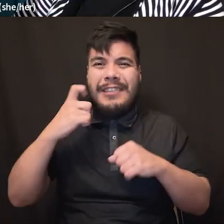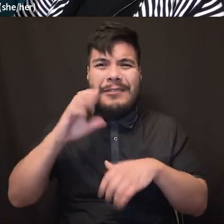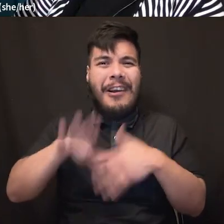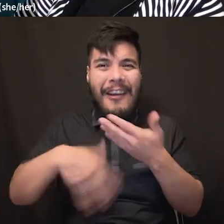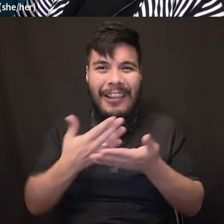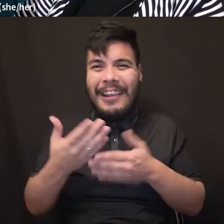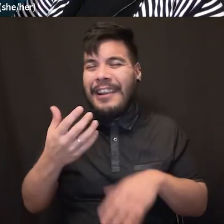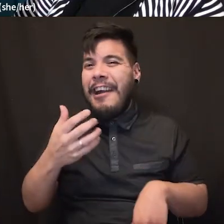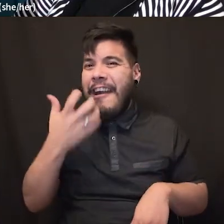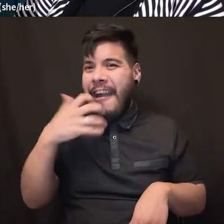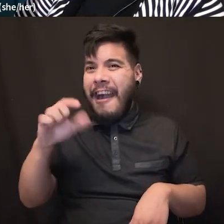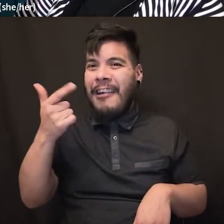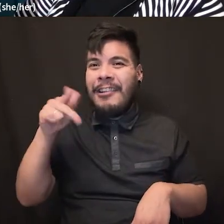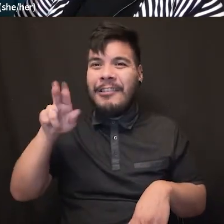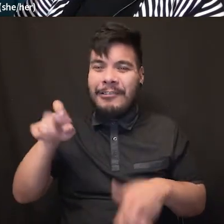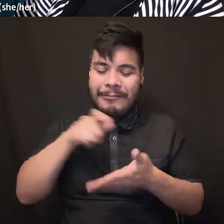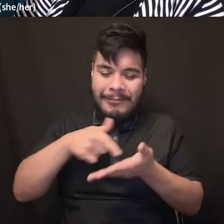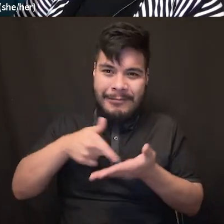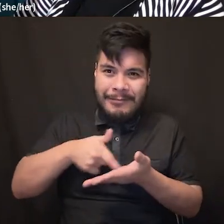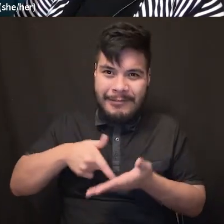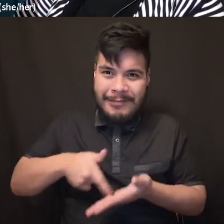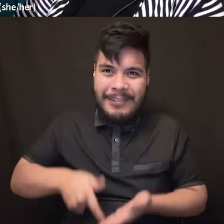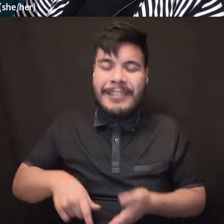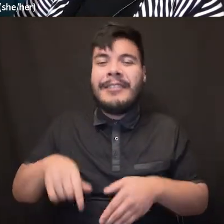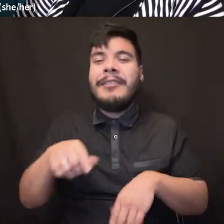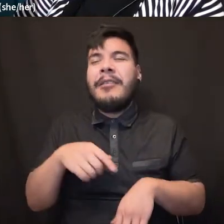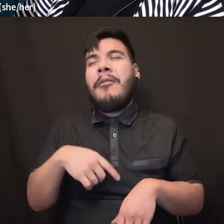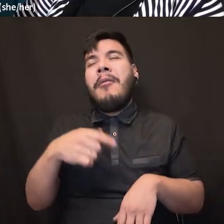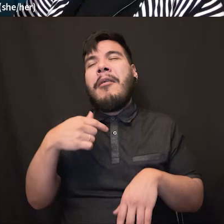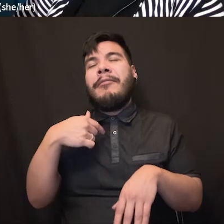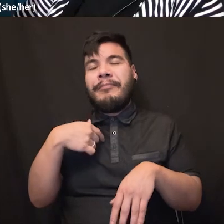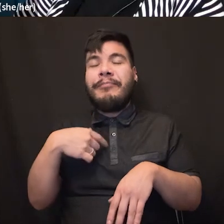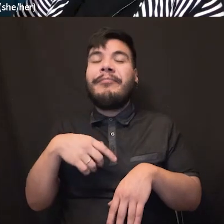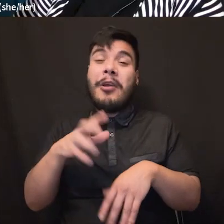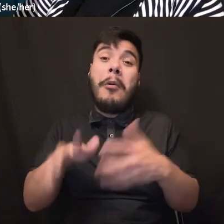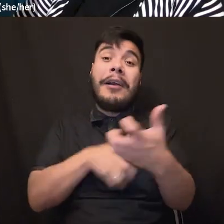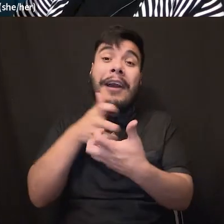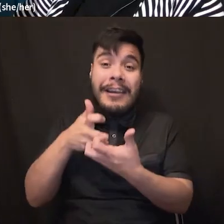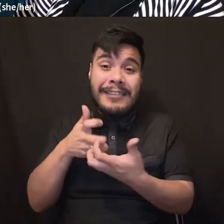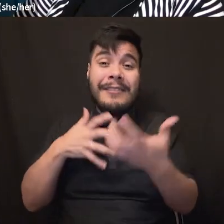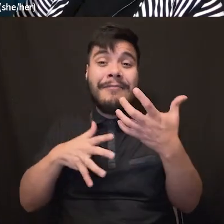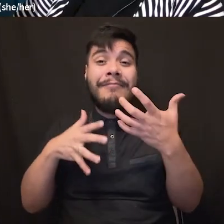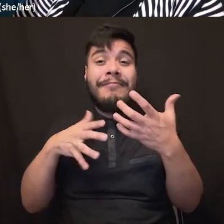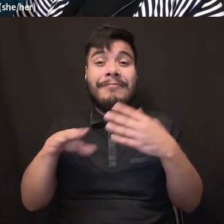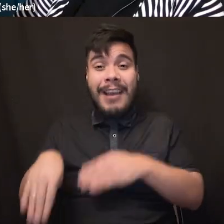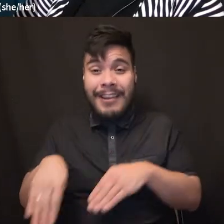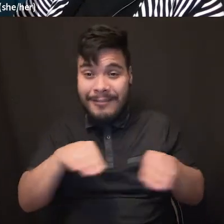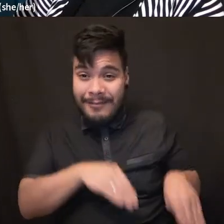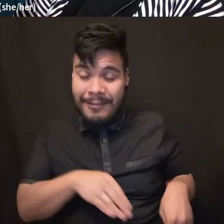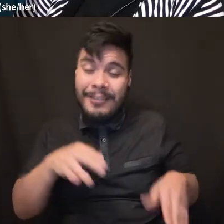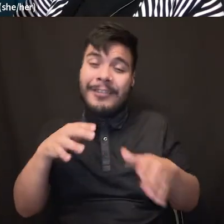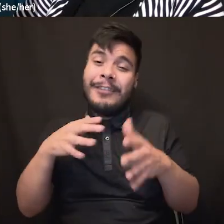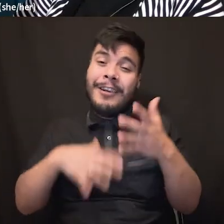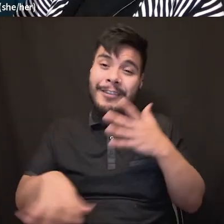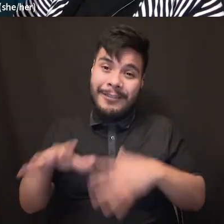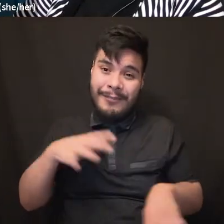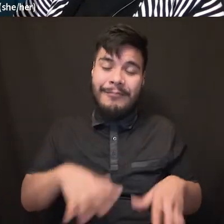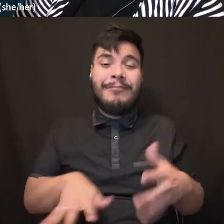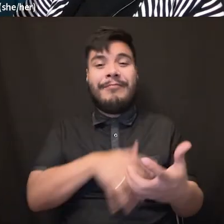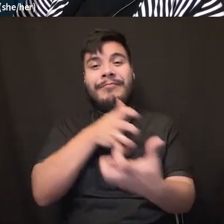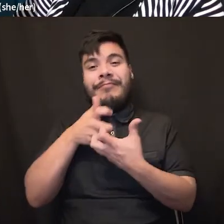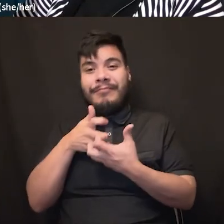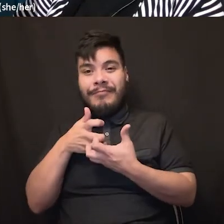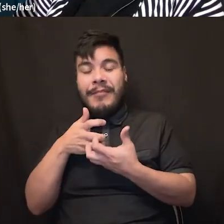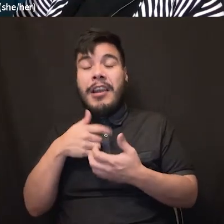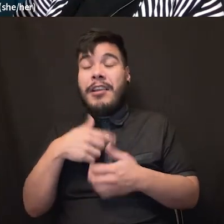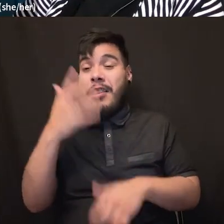had a matador costume. How I make costumes. A custom matador costume fit to my size, made for me. And it looked amazing. It